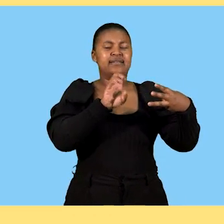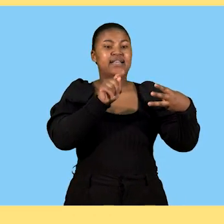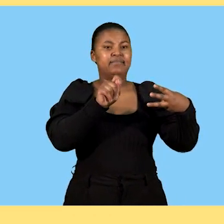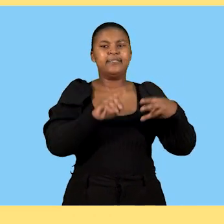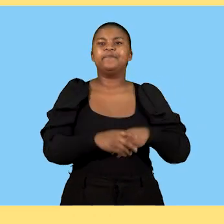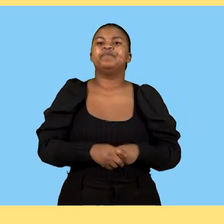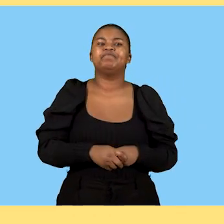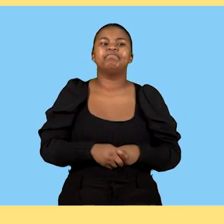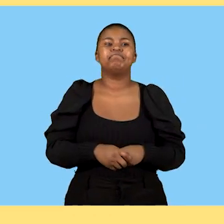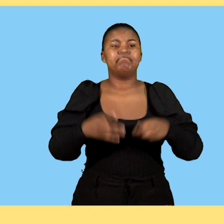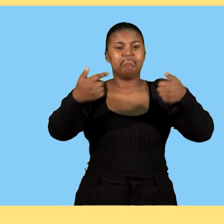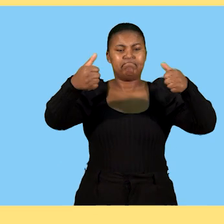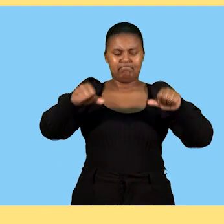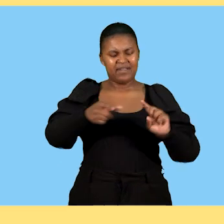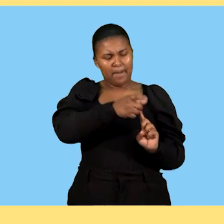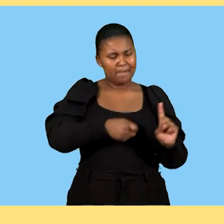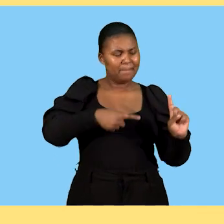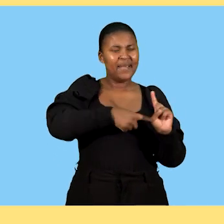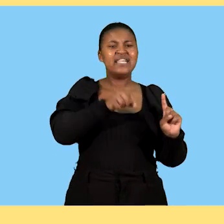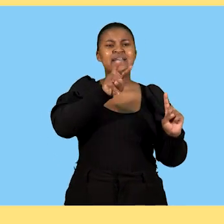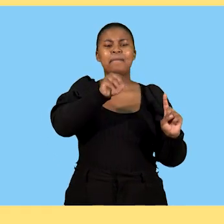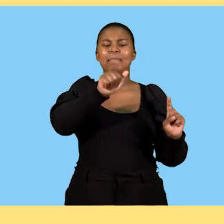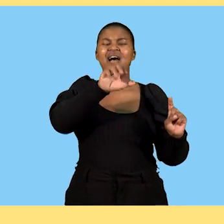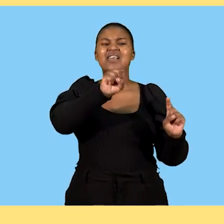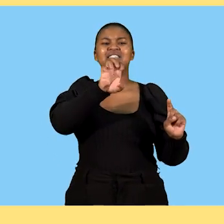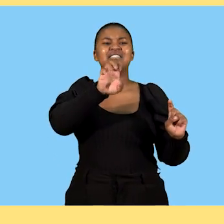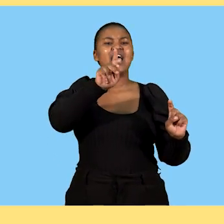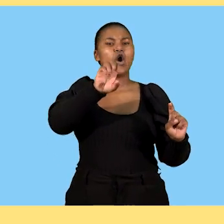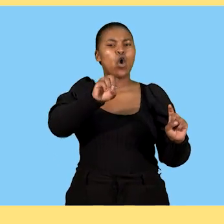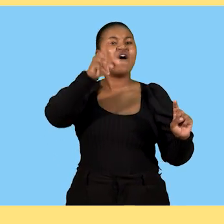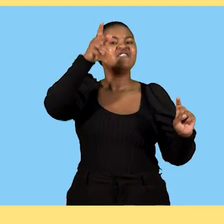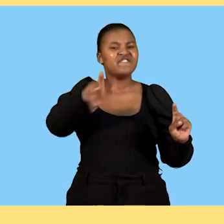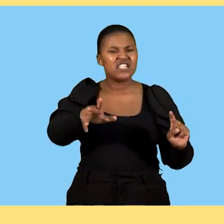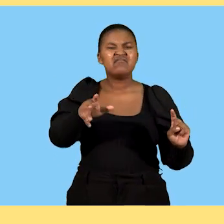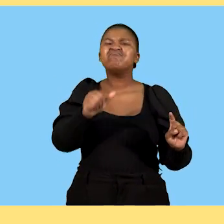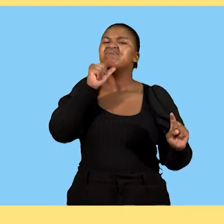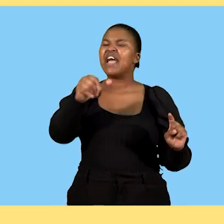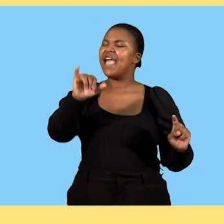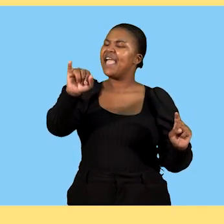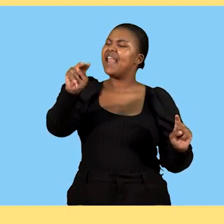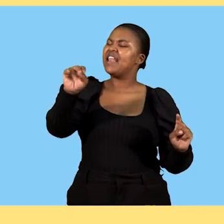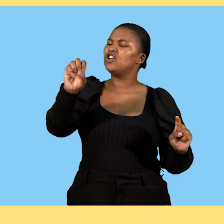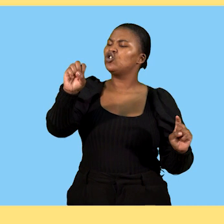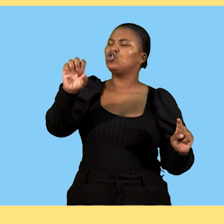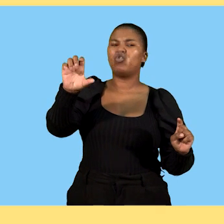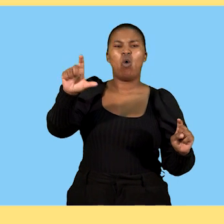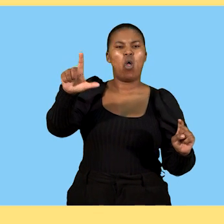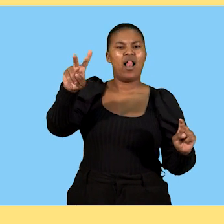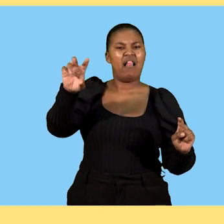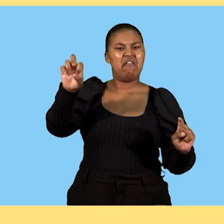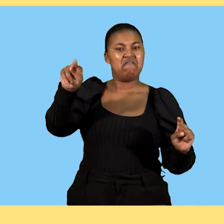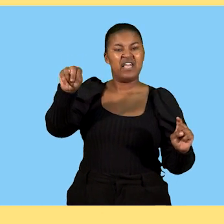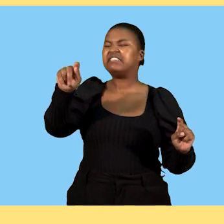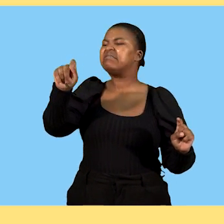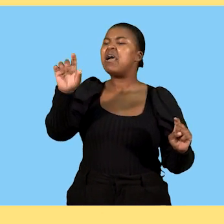Adjustments. A debtor M. Maseko was declared insolvent. The moment a debtor is declared insolvent, that means